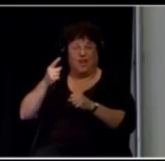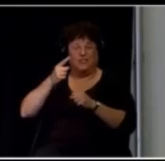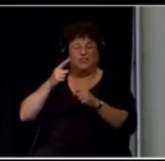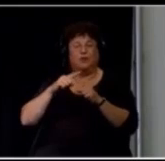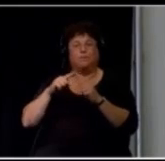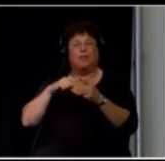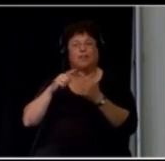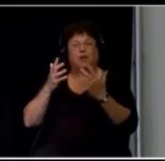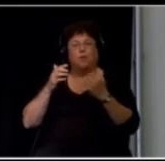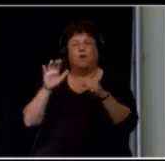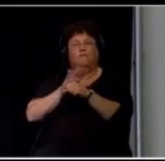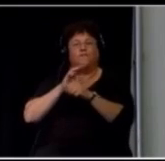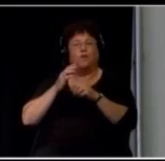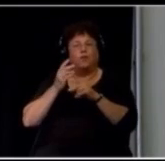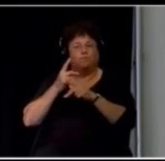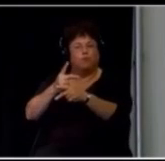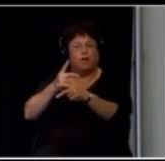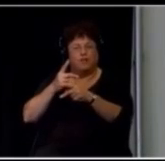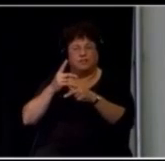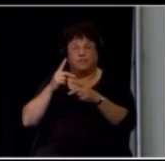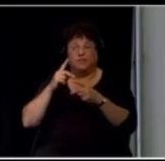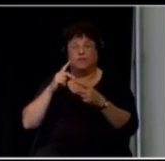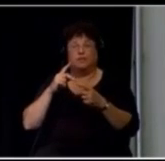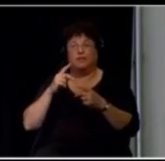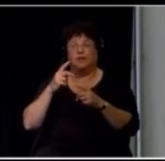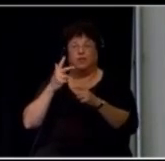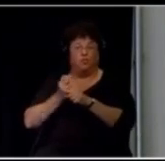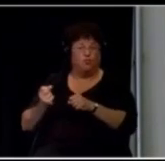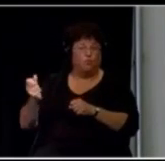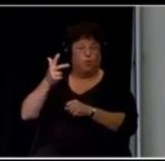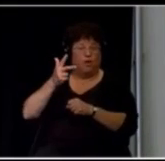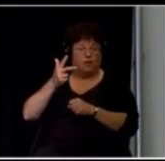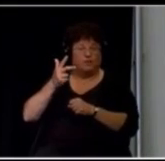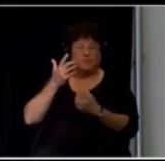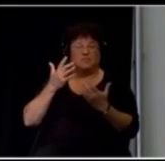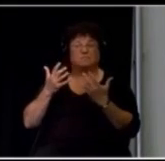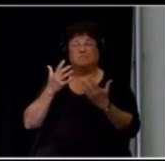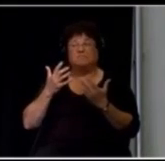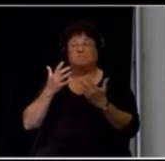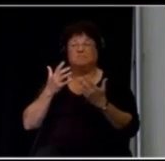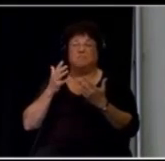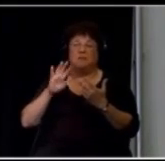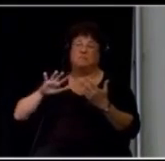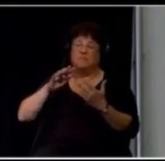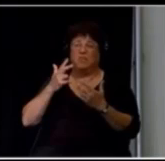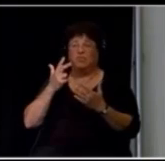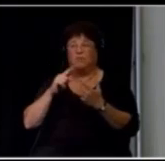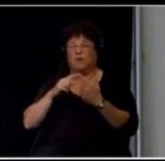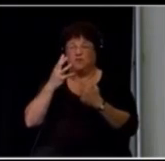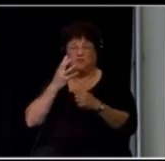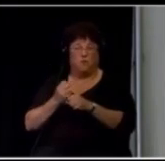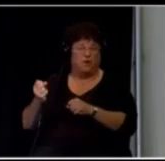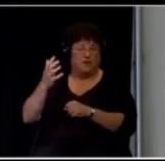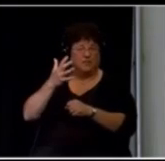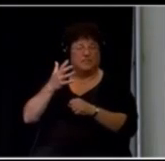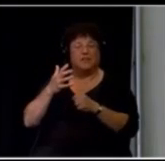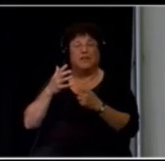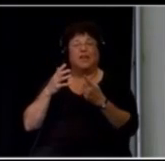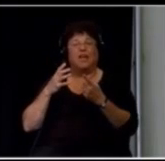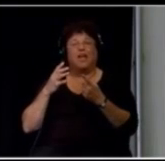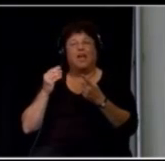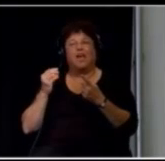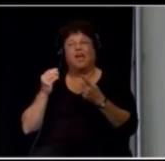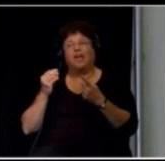to get to full production in roughly 3 years, or maybe roughly 3 years, 3 or 4 years.